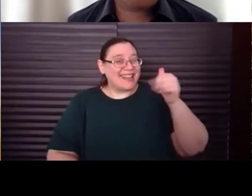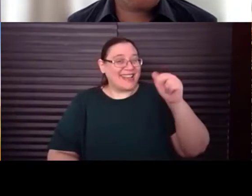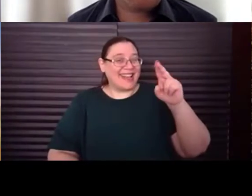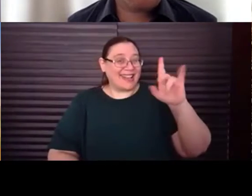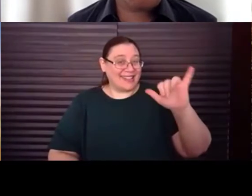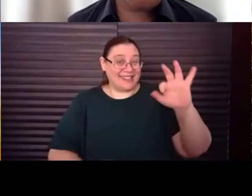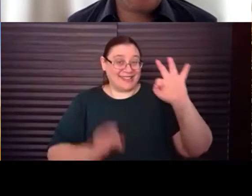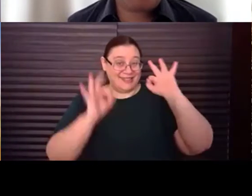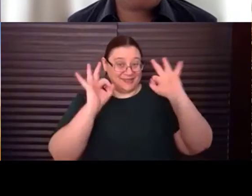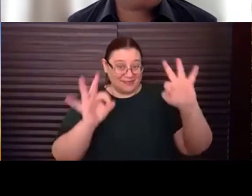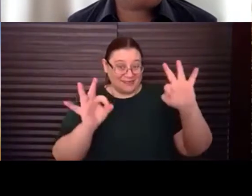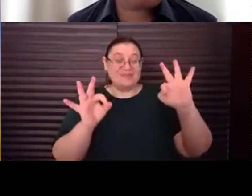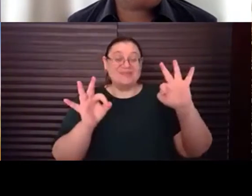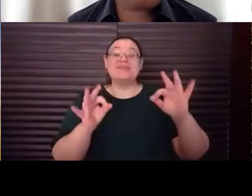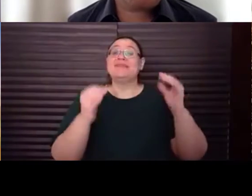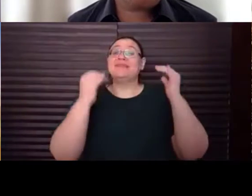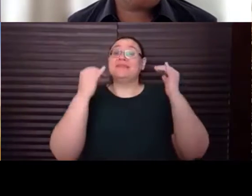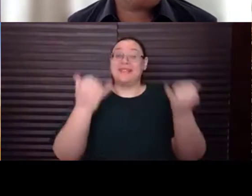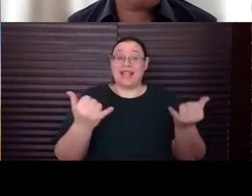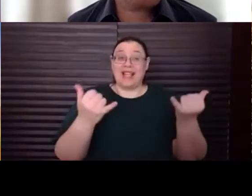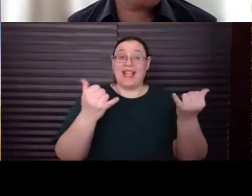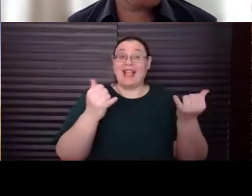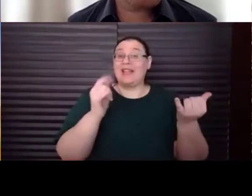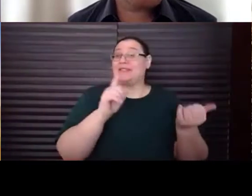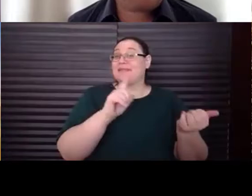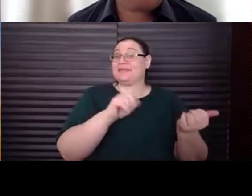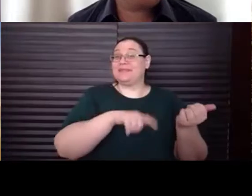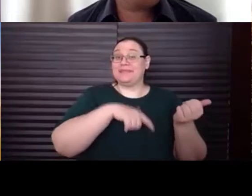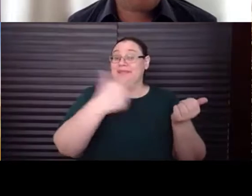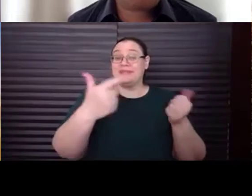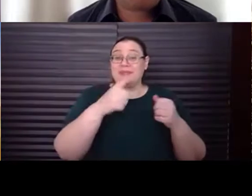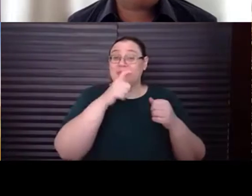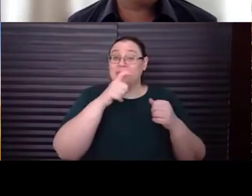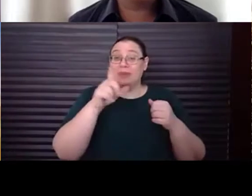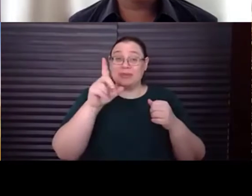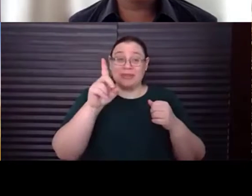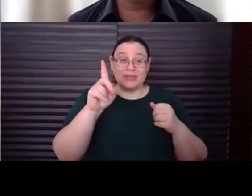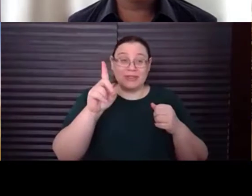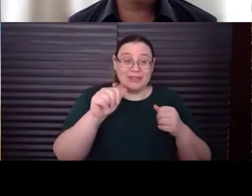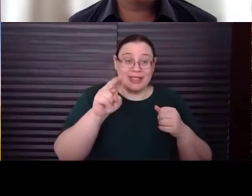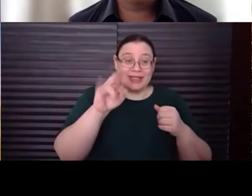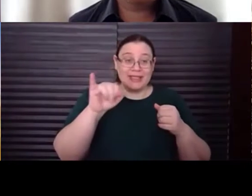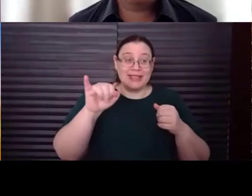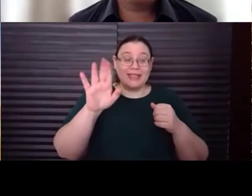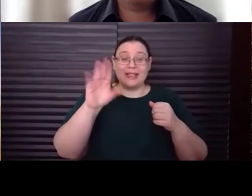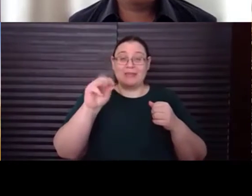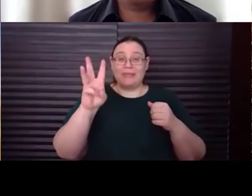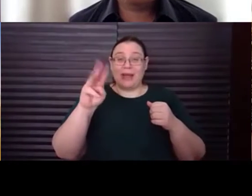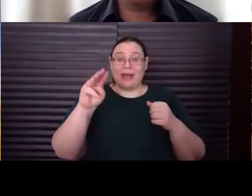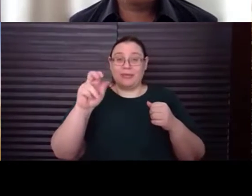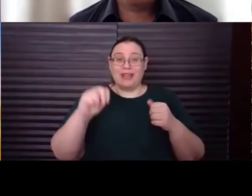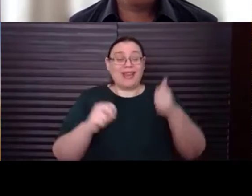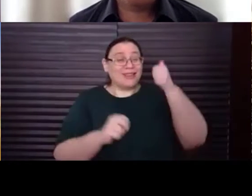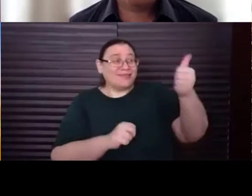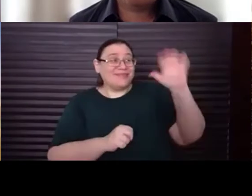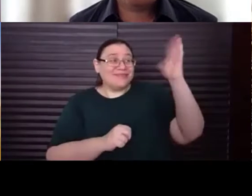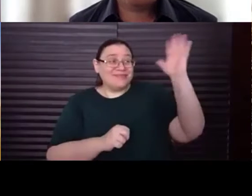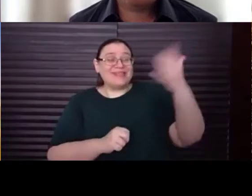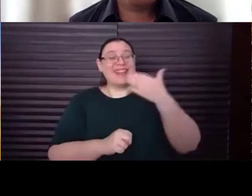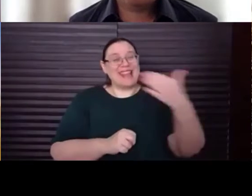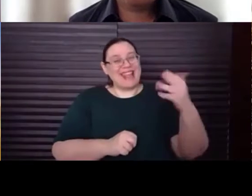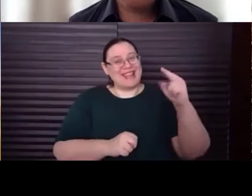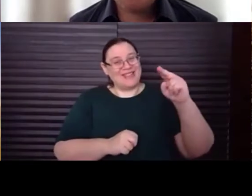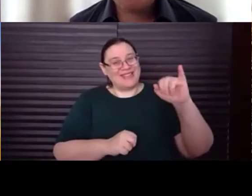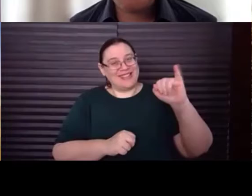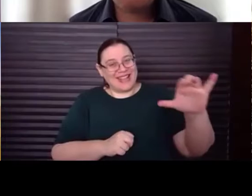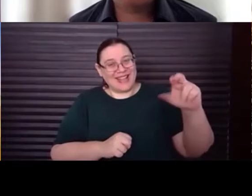All right, and now let's turn it over to Danny Bauman. All right, thank you so much, Nick